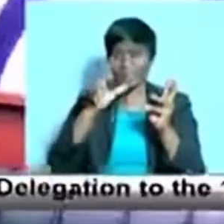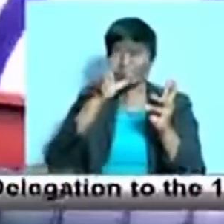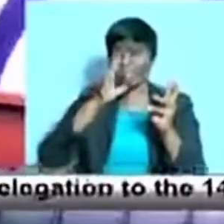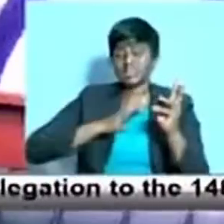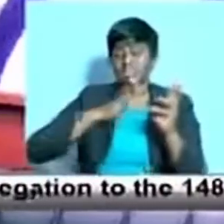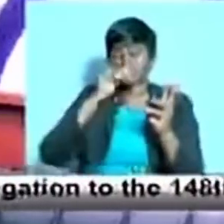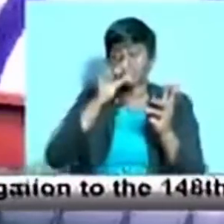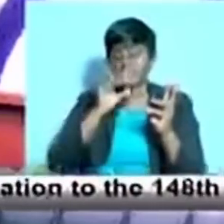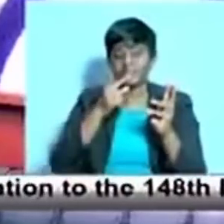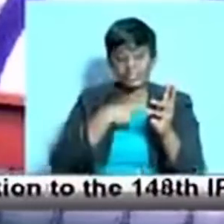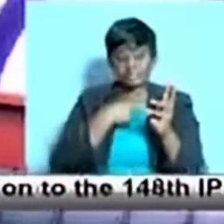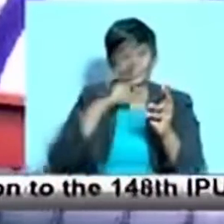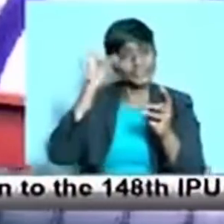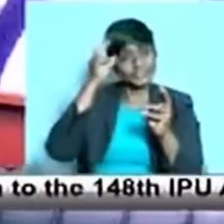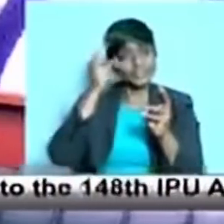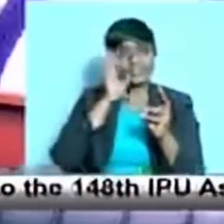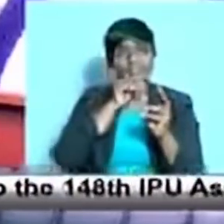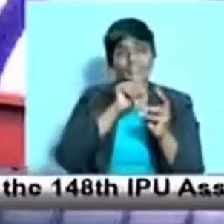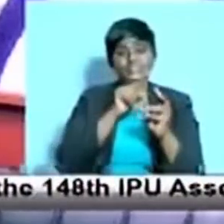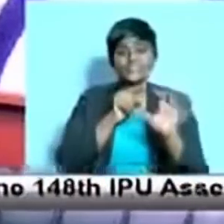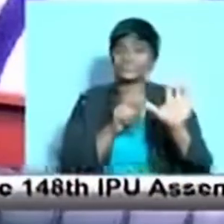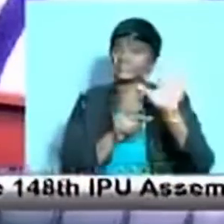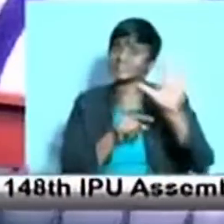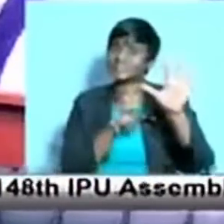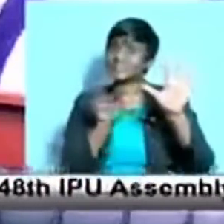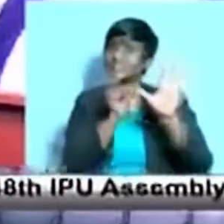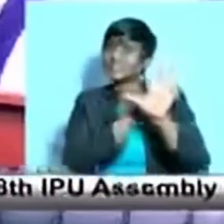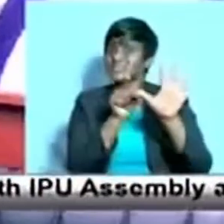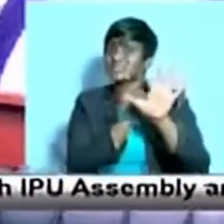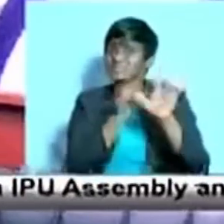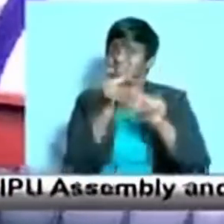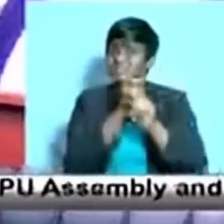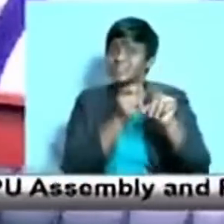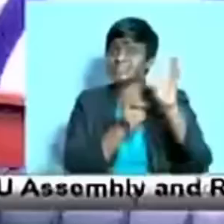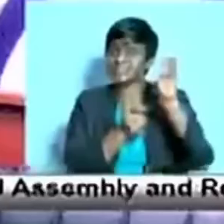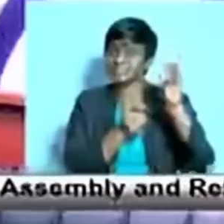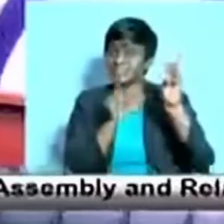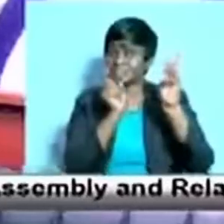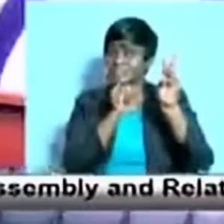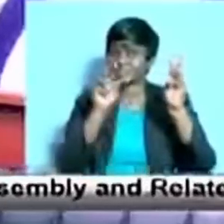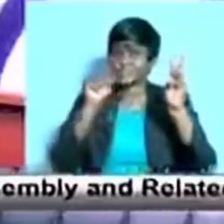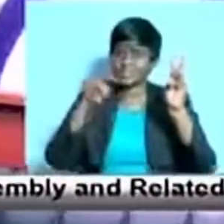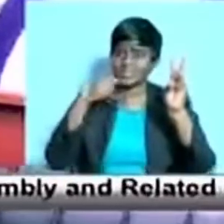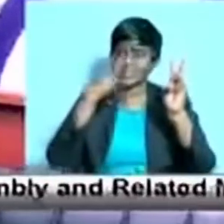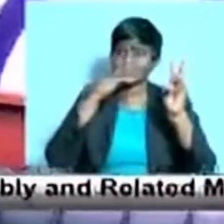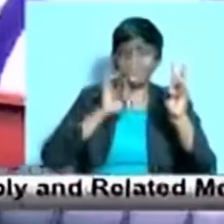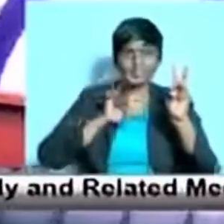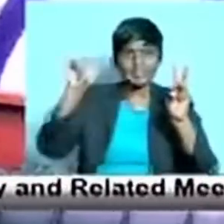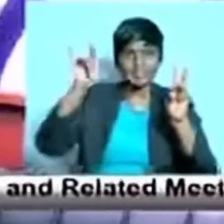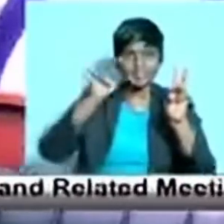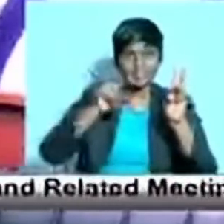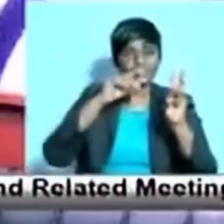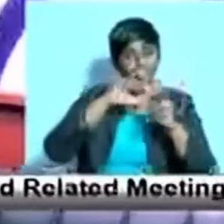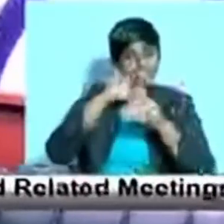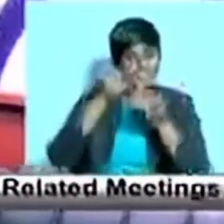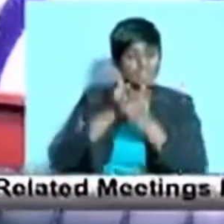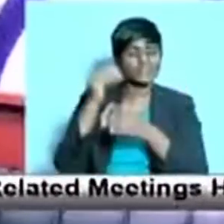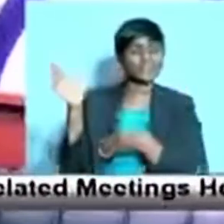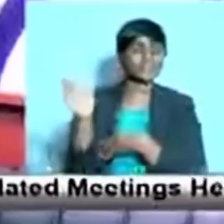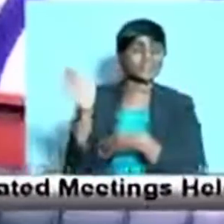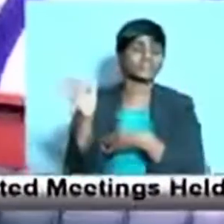Speaker, I take note that 5 out of 6 MPs who traveled are